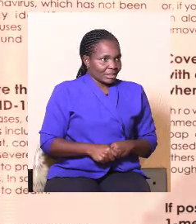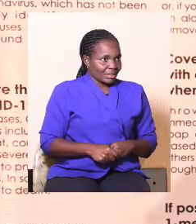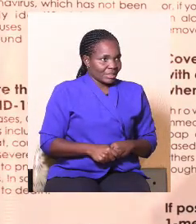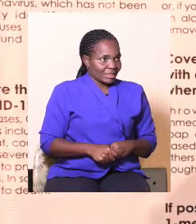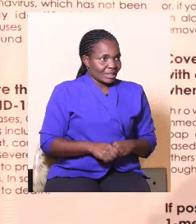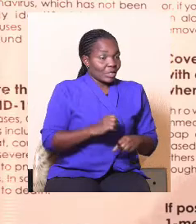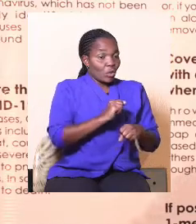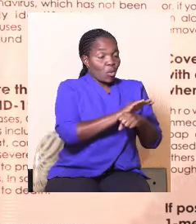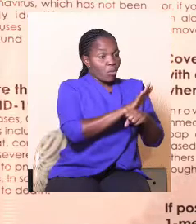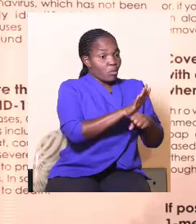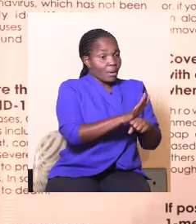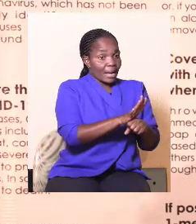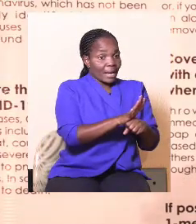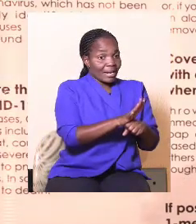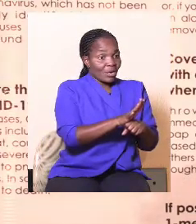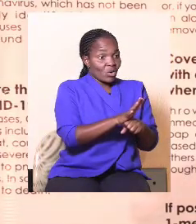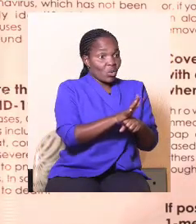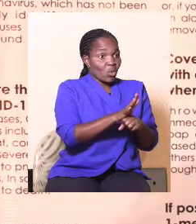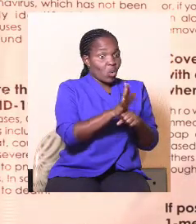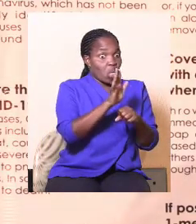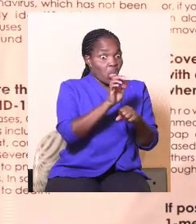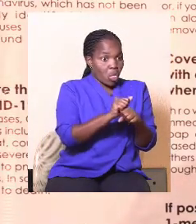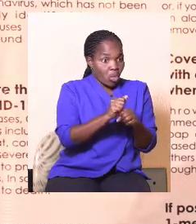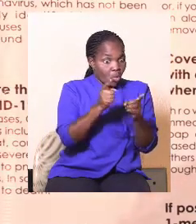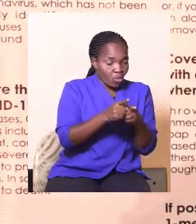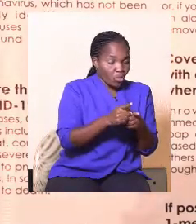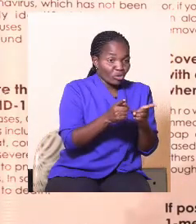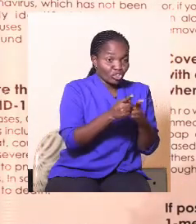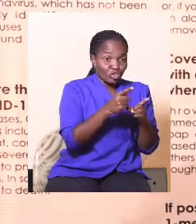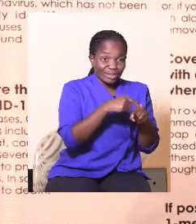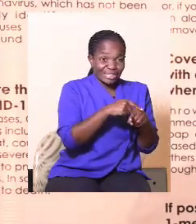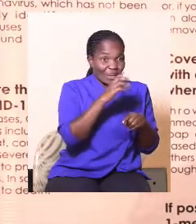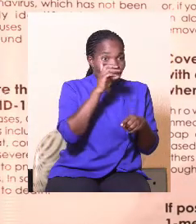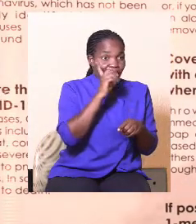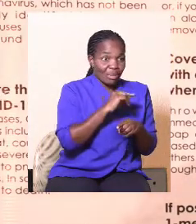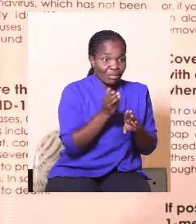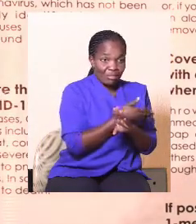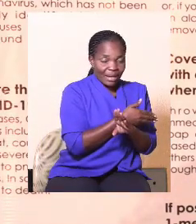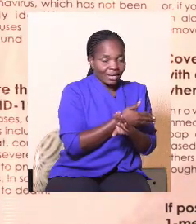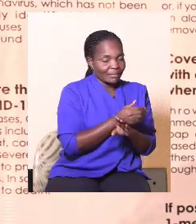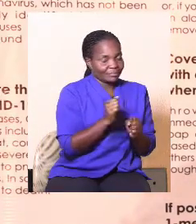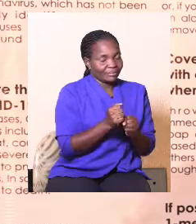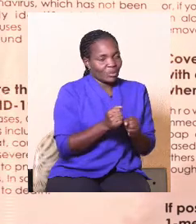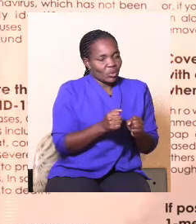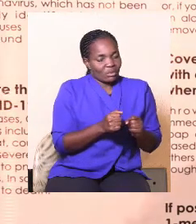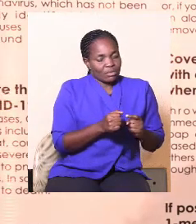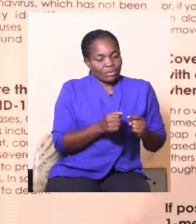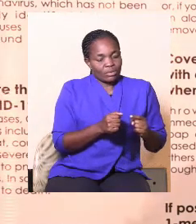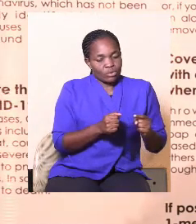a considerable period of time. How are we going to behave? Those are the questions that we have to start asking ourselves.